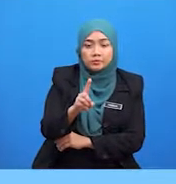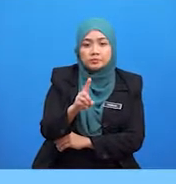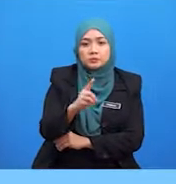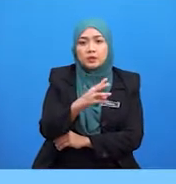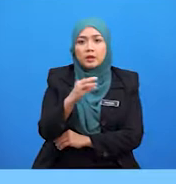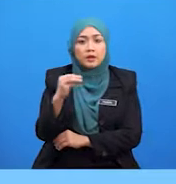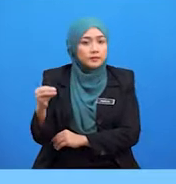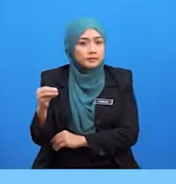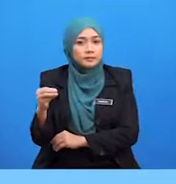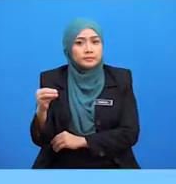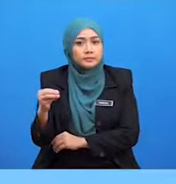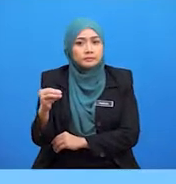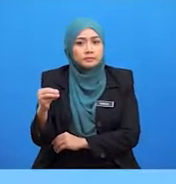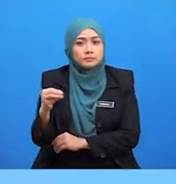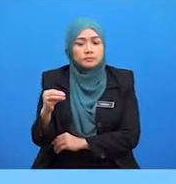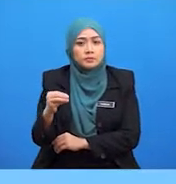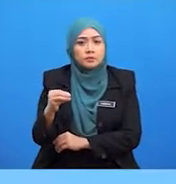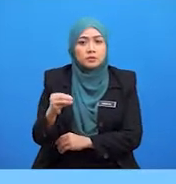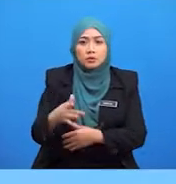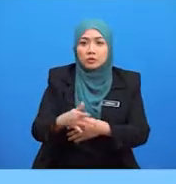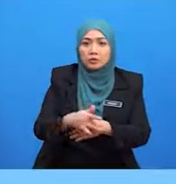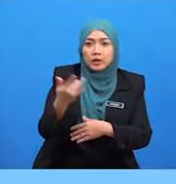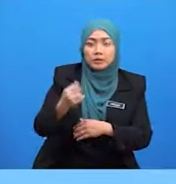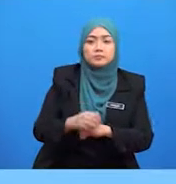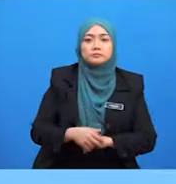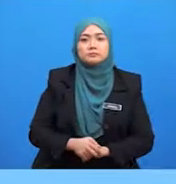should all try at least once in a lifetime.